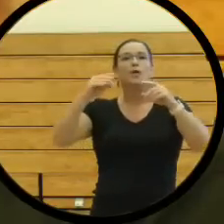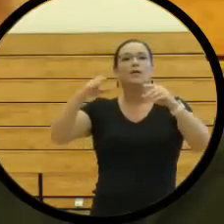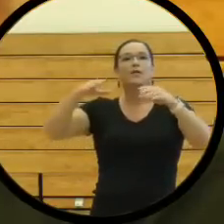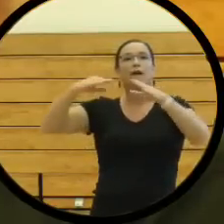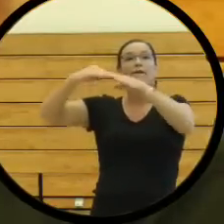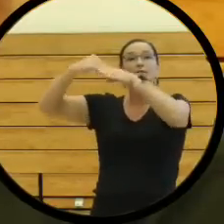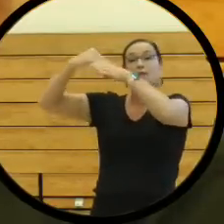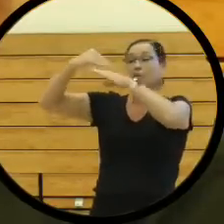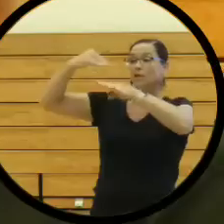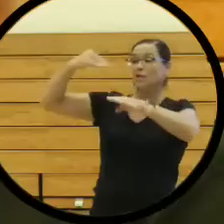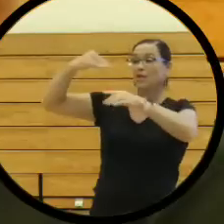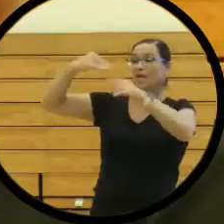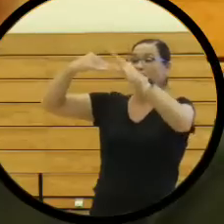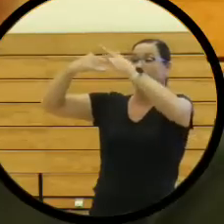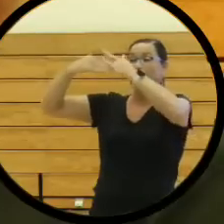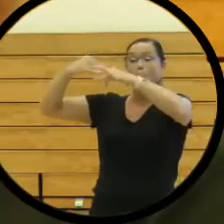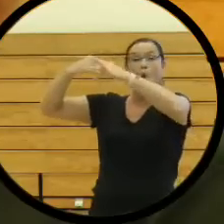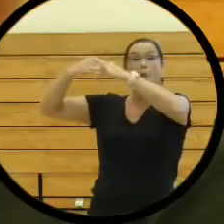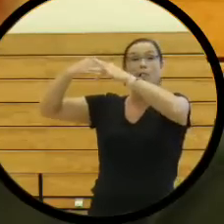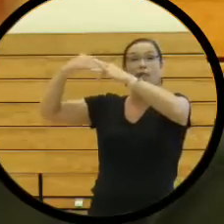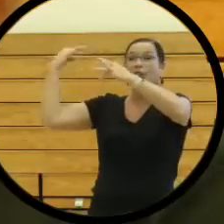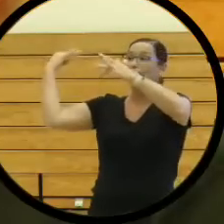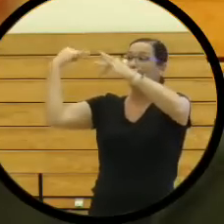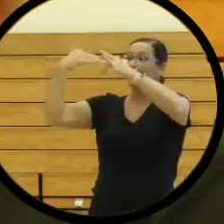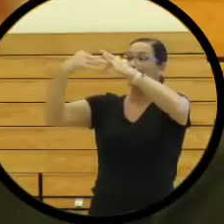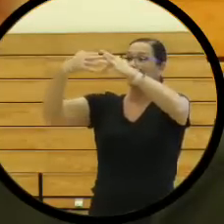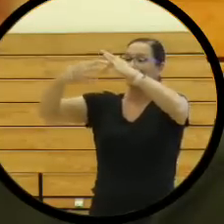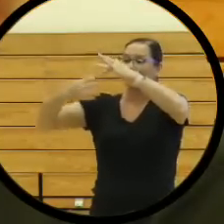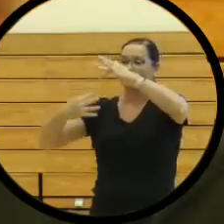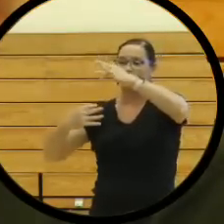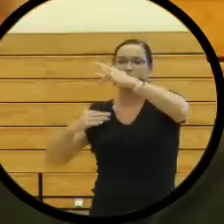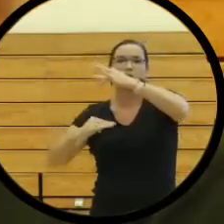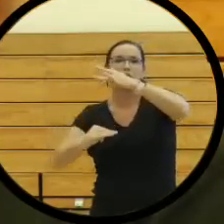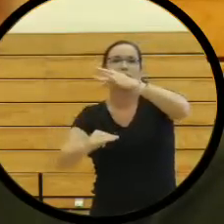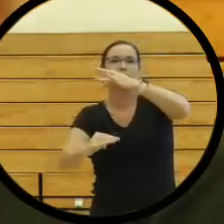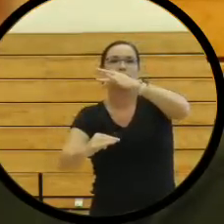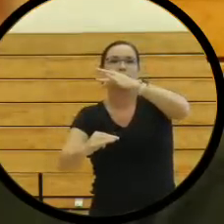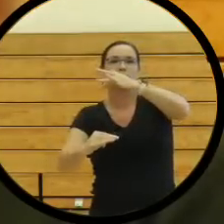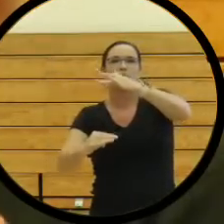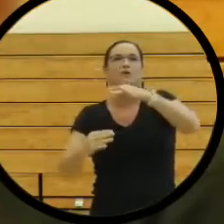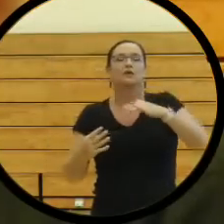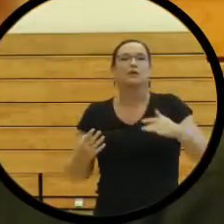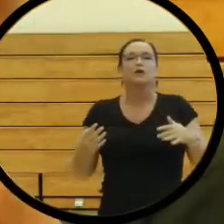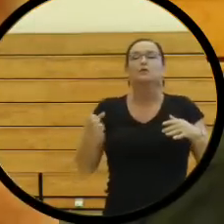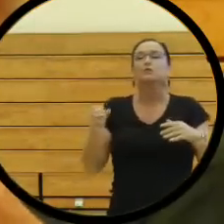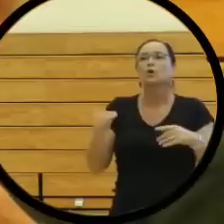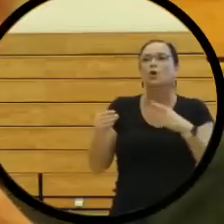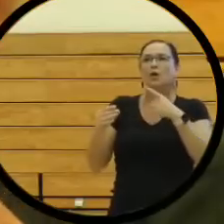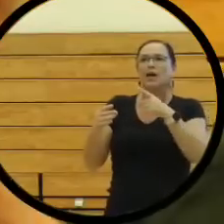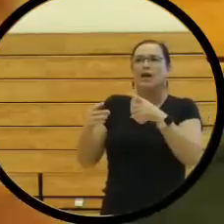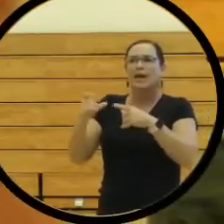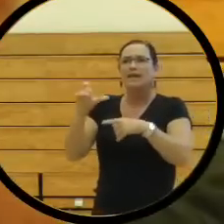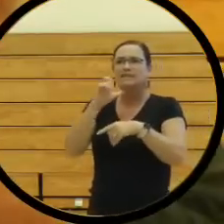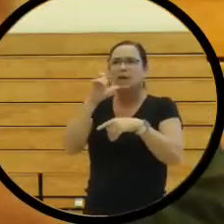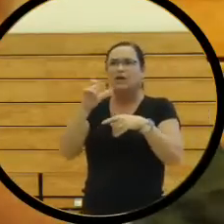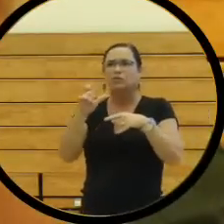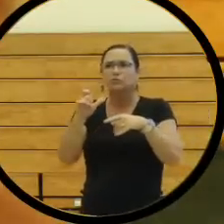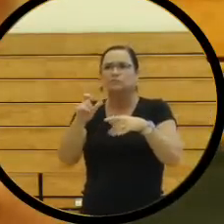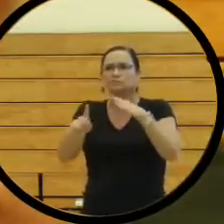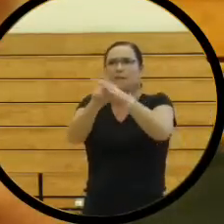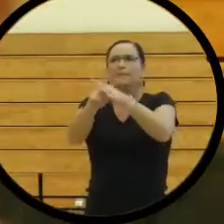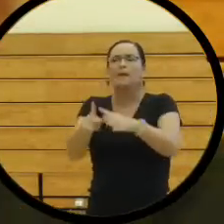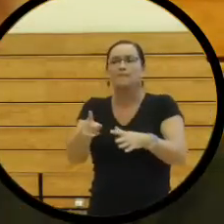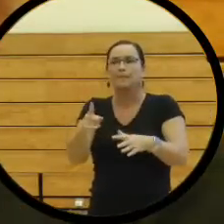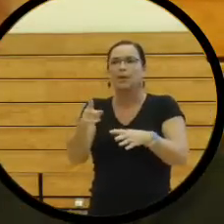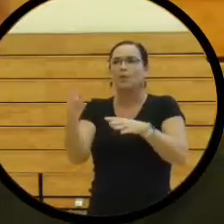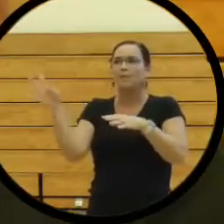are you guys monitoring that as well? No, we can't monitor every lava tube, and things aren't going to just pop up, right? It'll be a lava